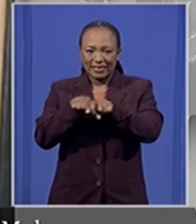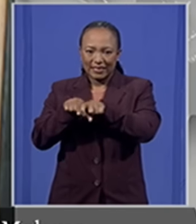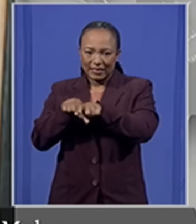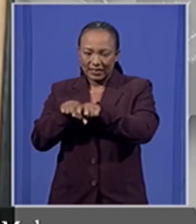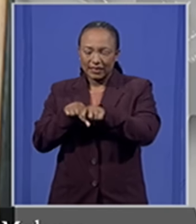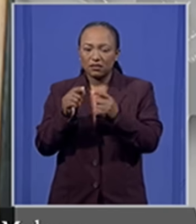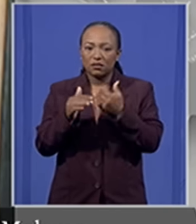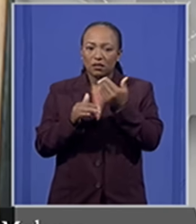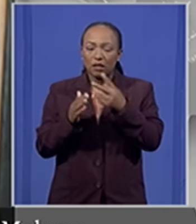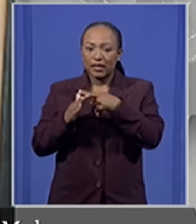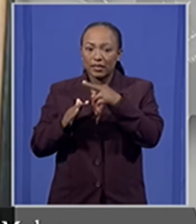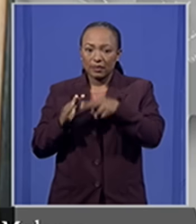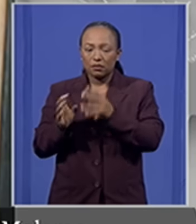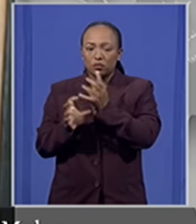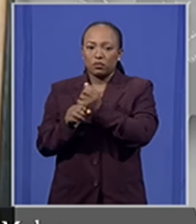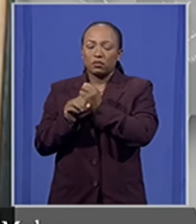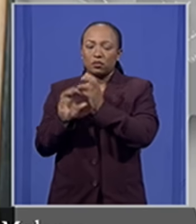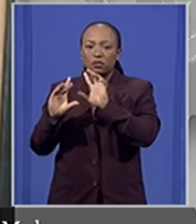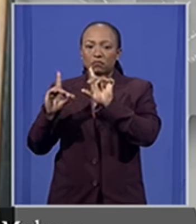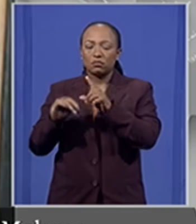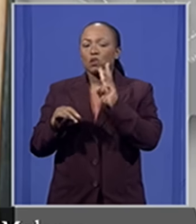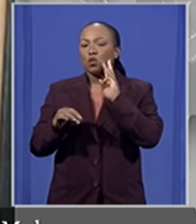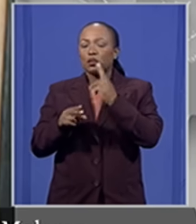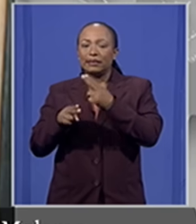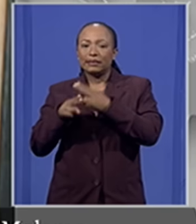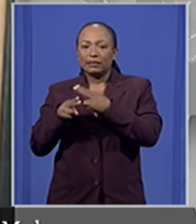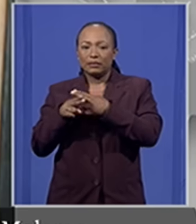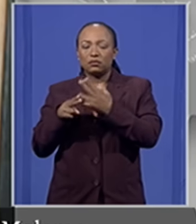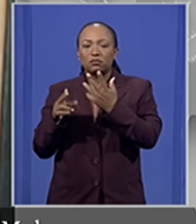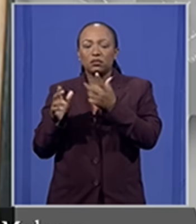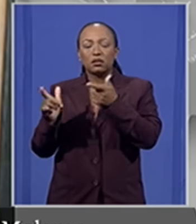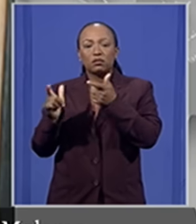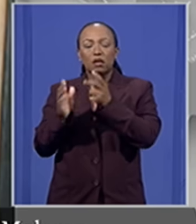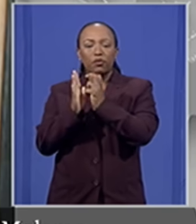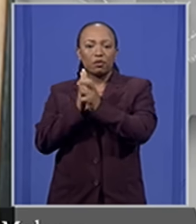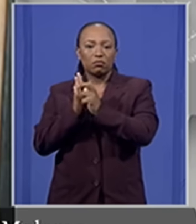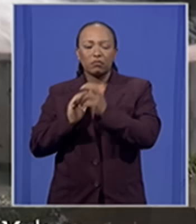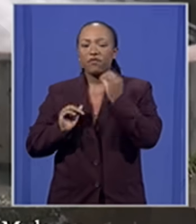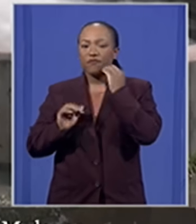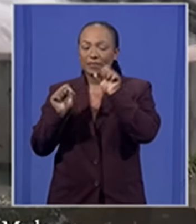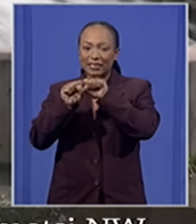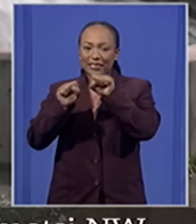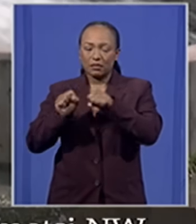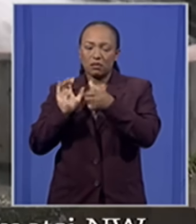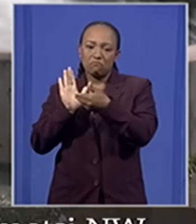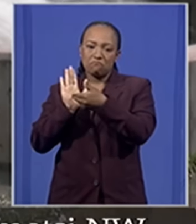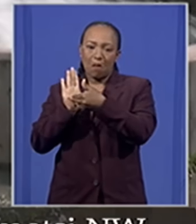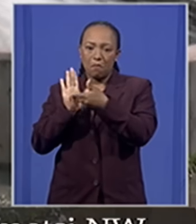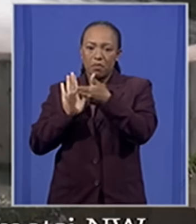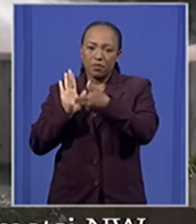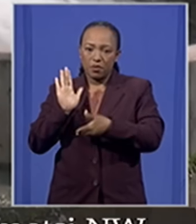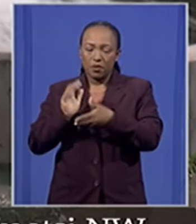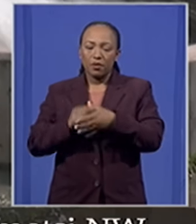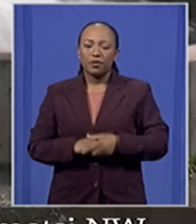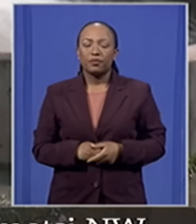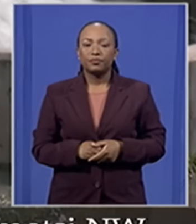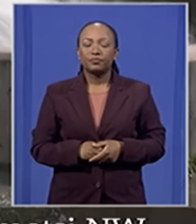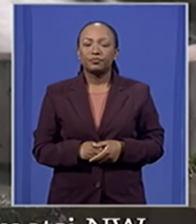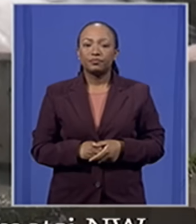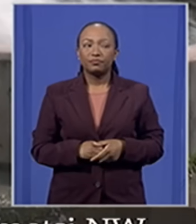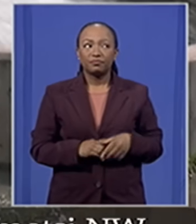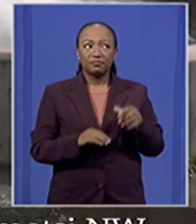on the Department of Water and Sanitation's Integrated Regulation Information System. Lefapha la Bosetšhaba la Metsi